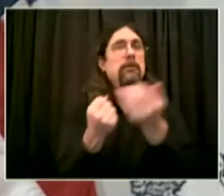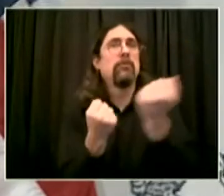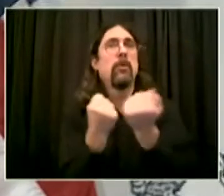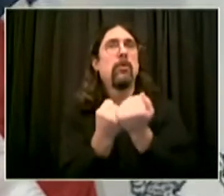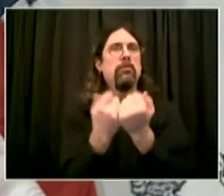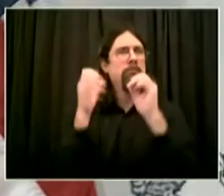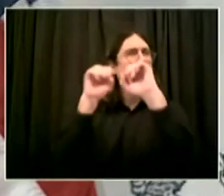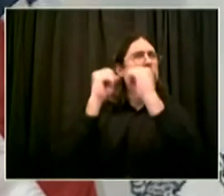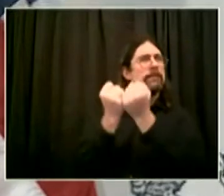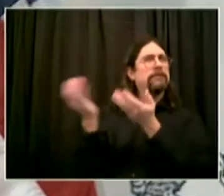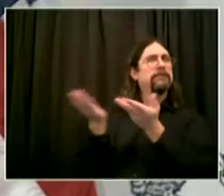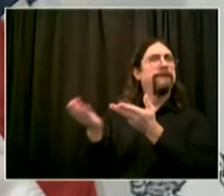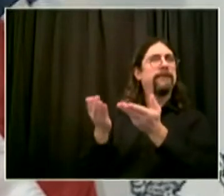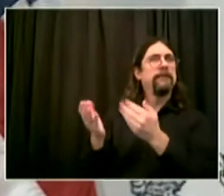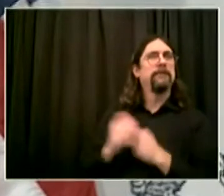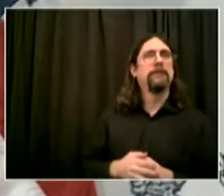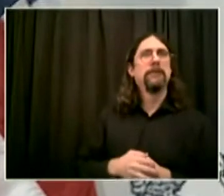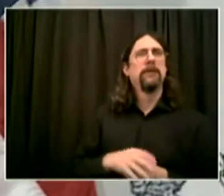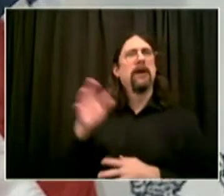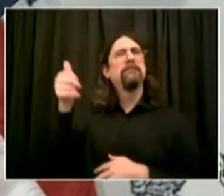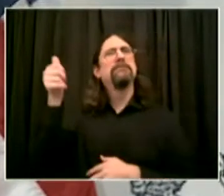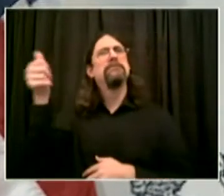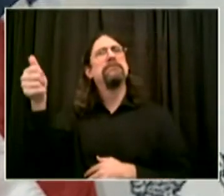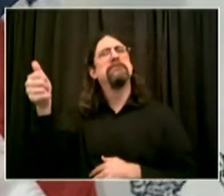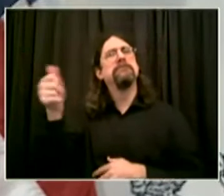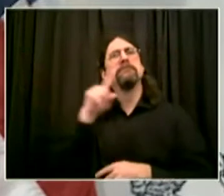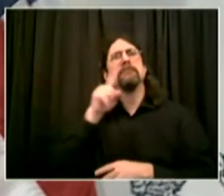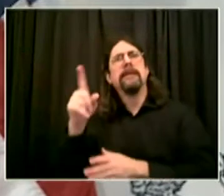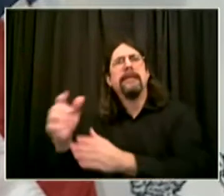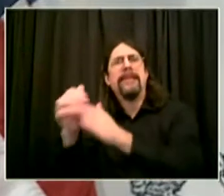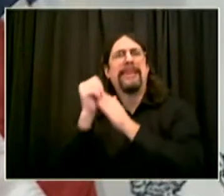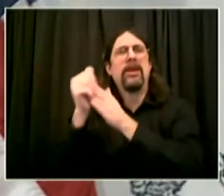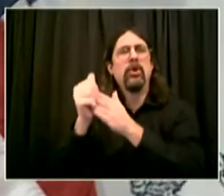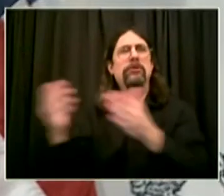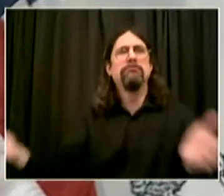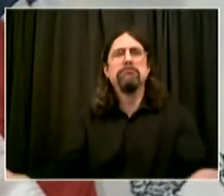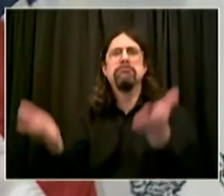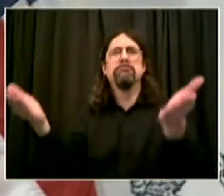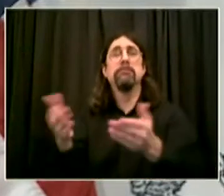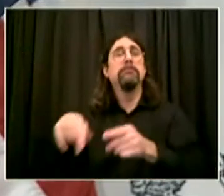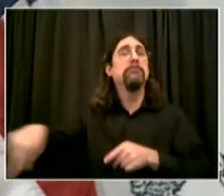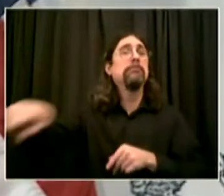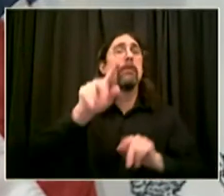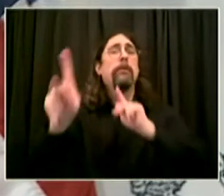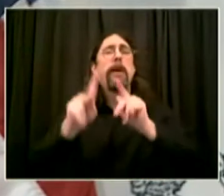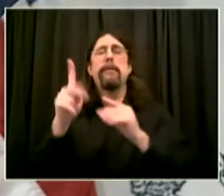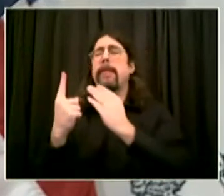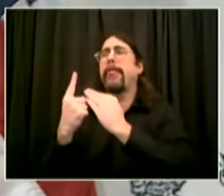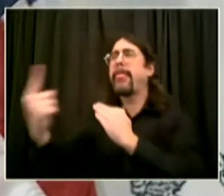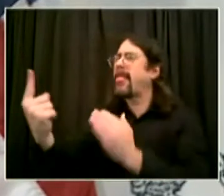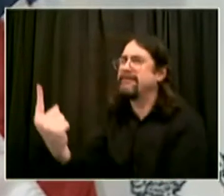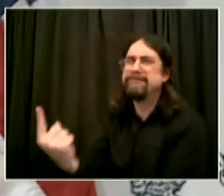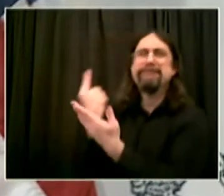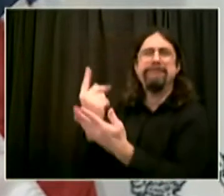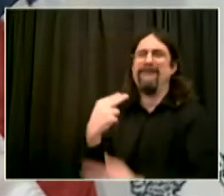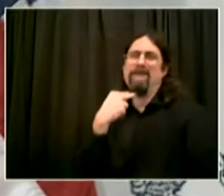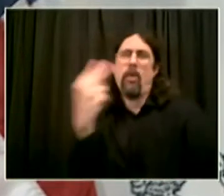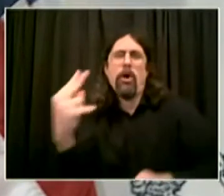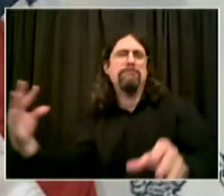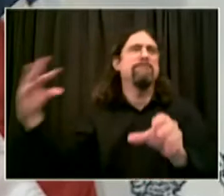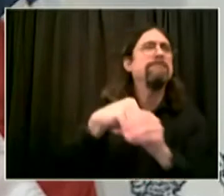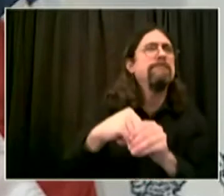bring the voices of communities forward to talk about what they need to see in the NYPD going forward. What kind of reforms,